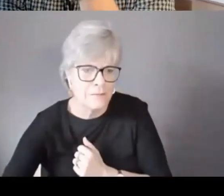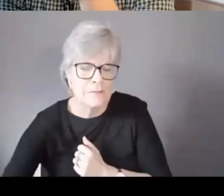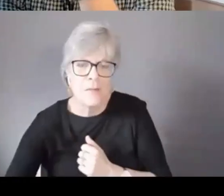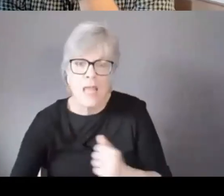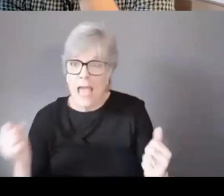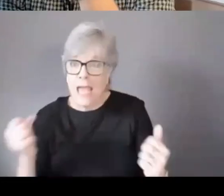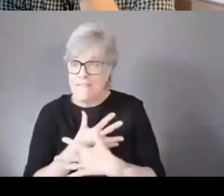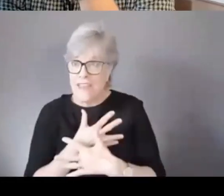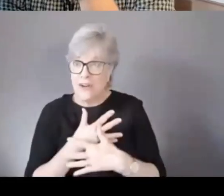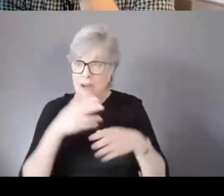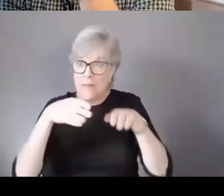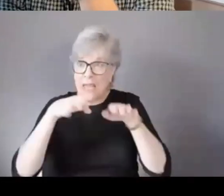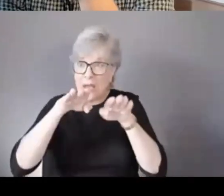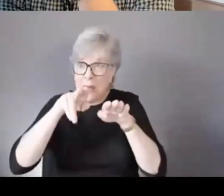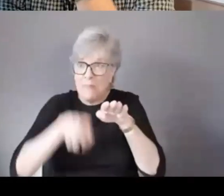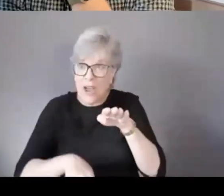alive in a box.